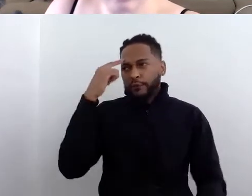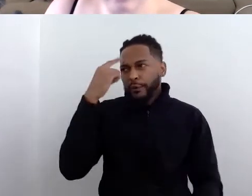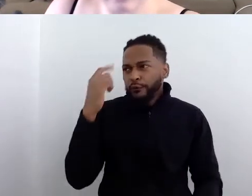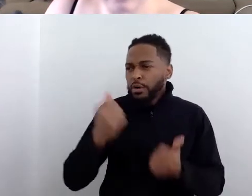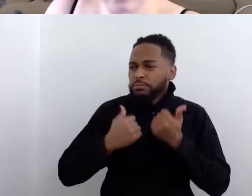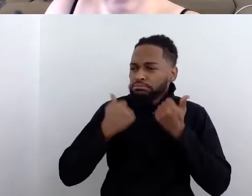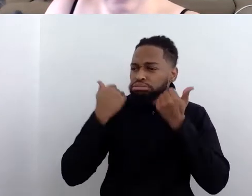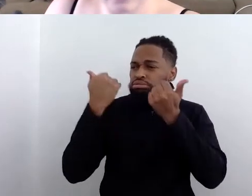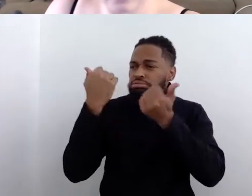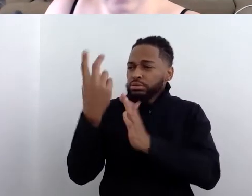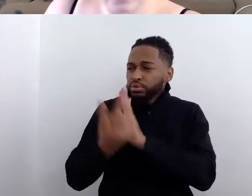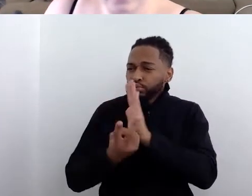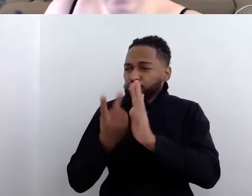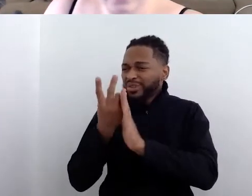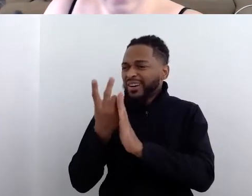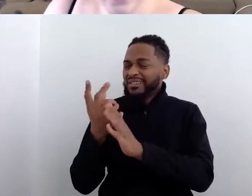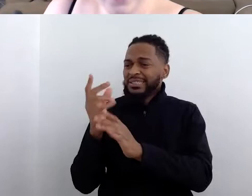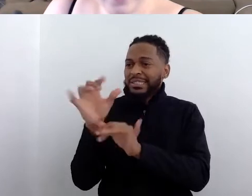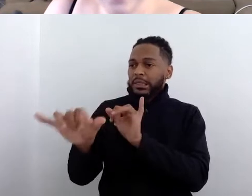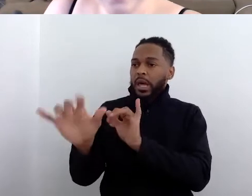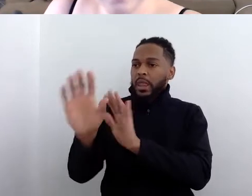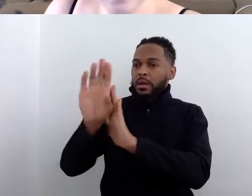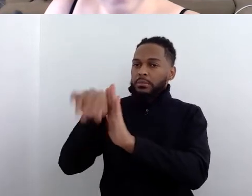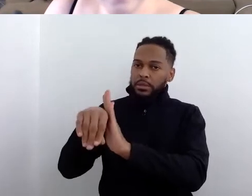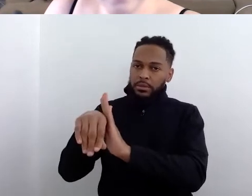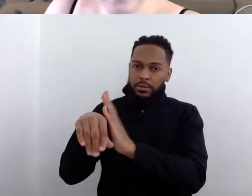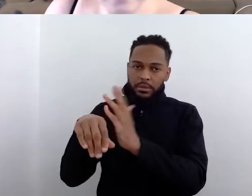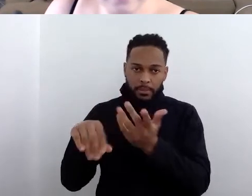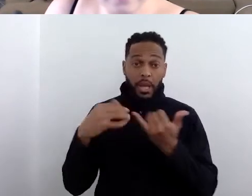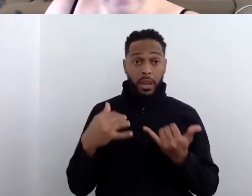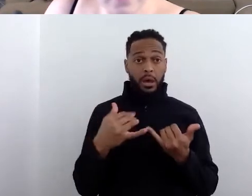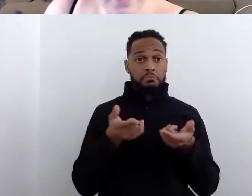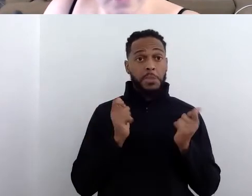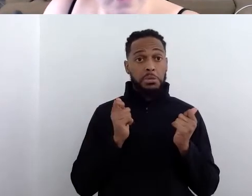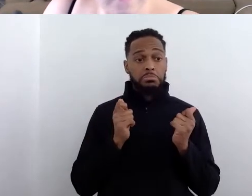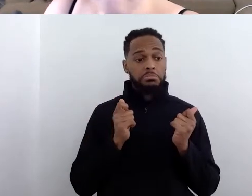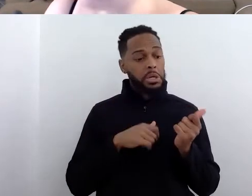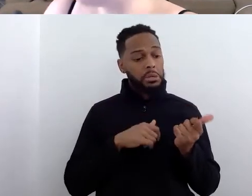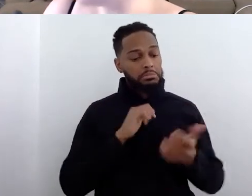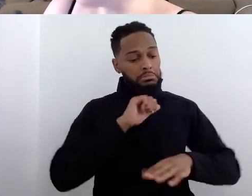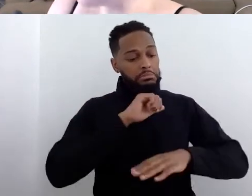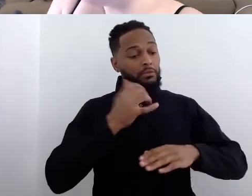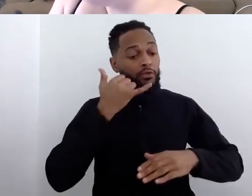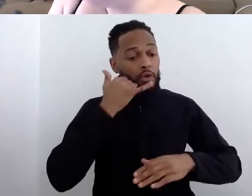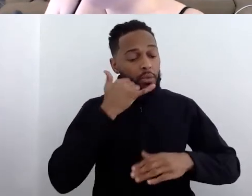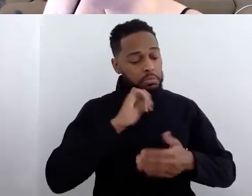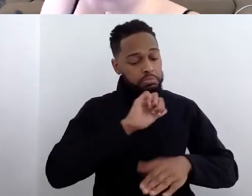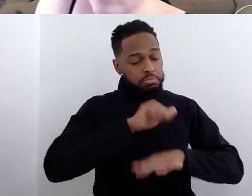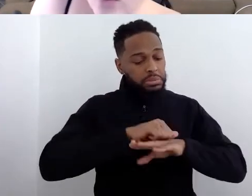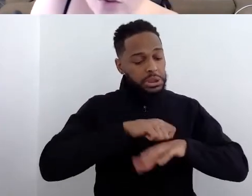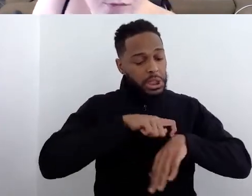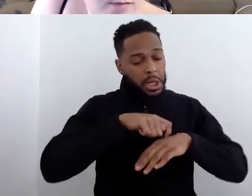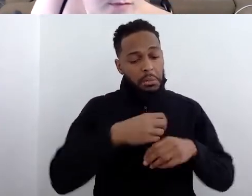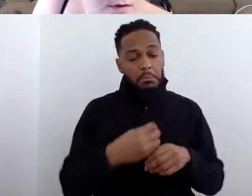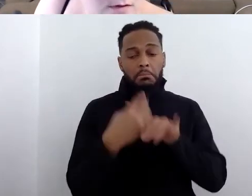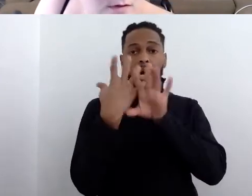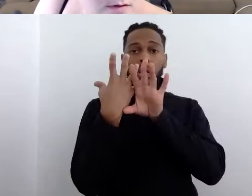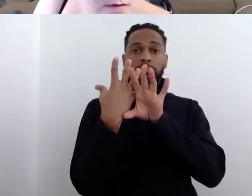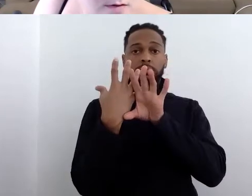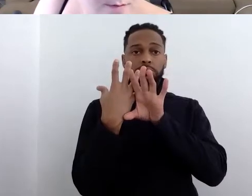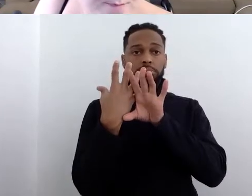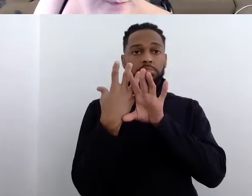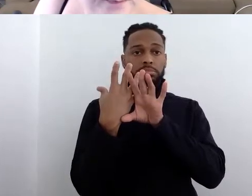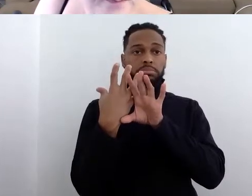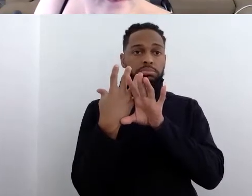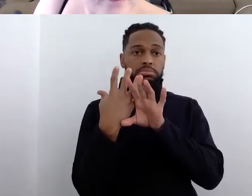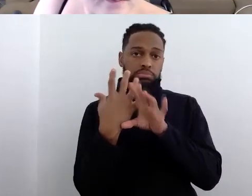Now they can, pull up their phone, make it a visit for a specific time and get that visit and get